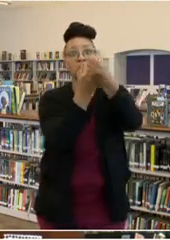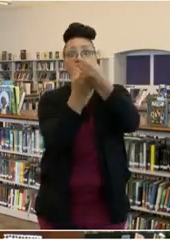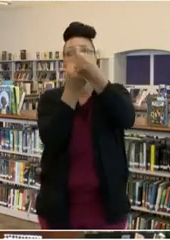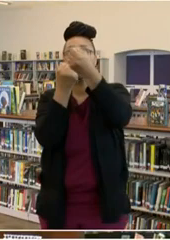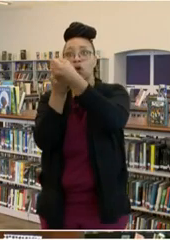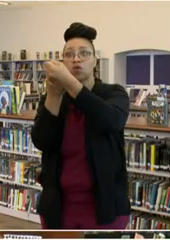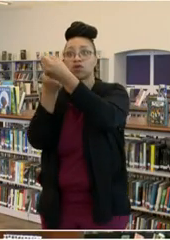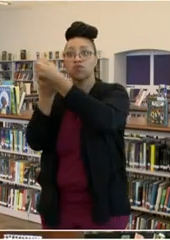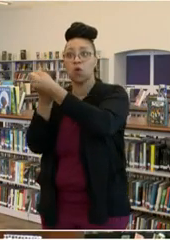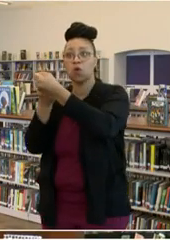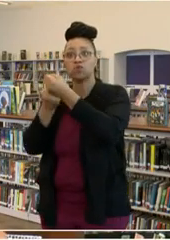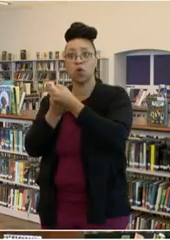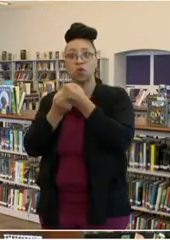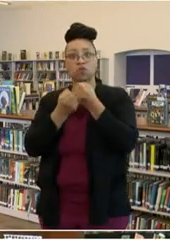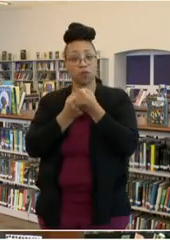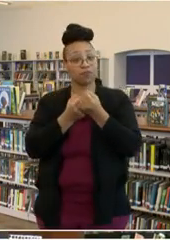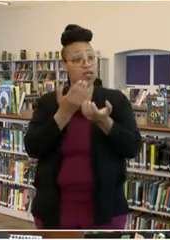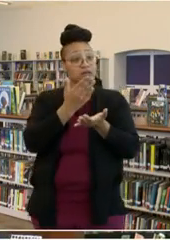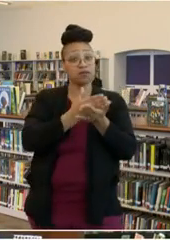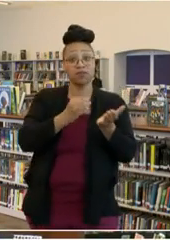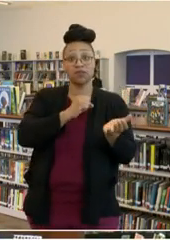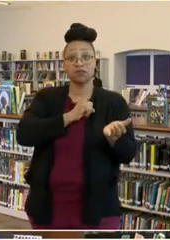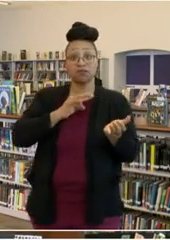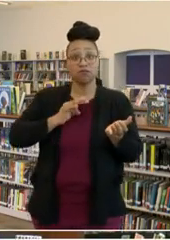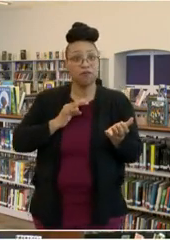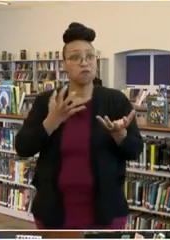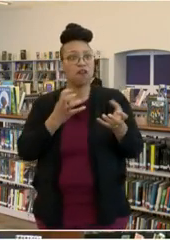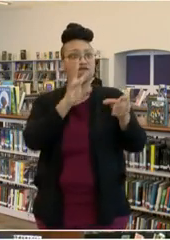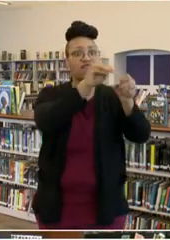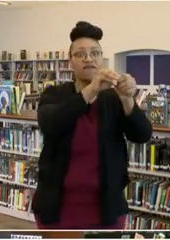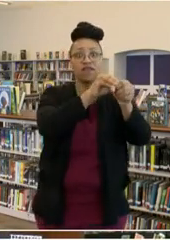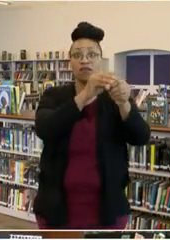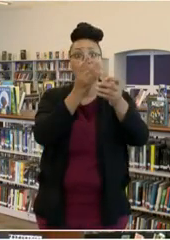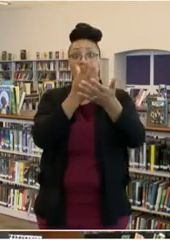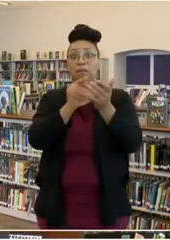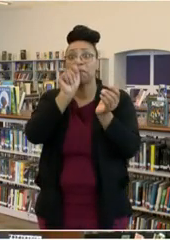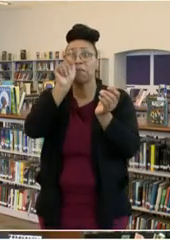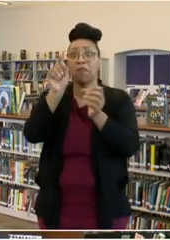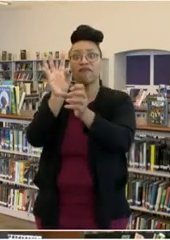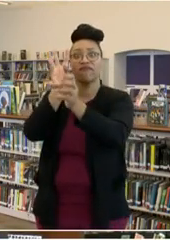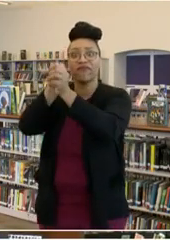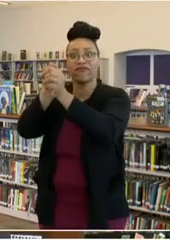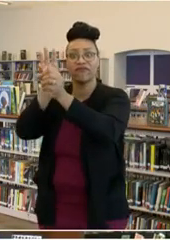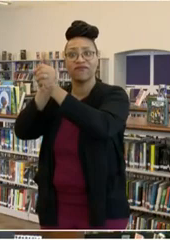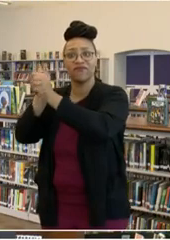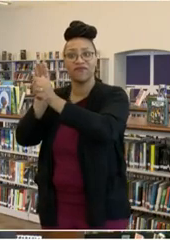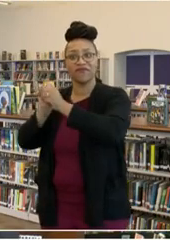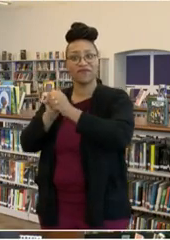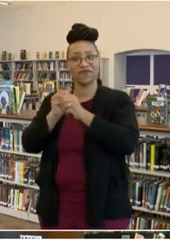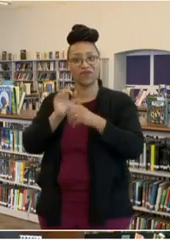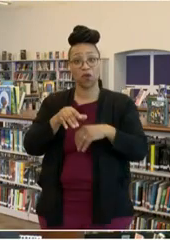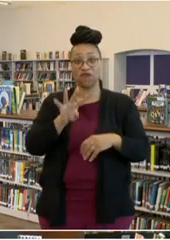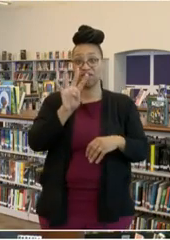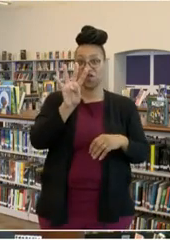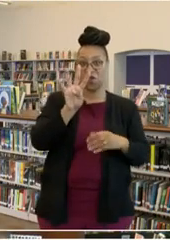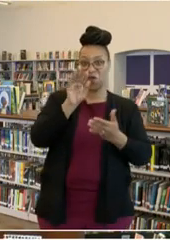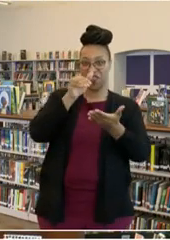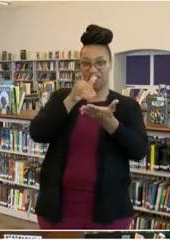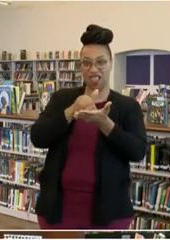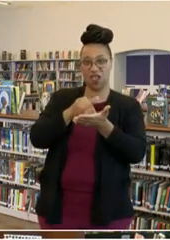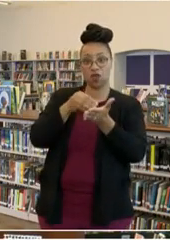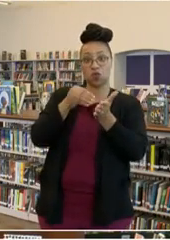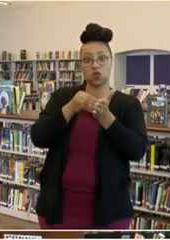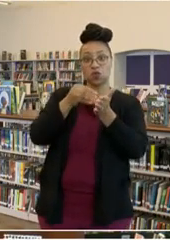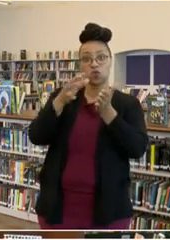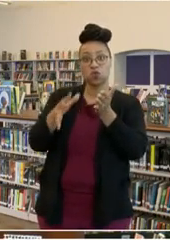well. So we're excited that we have over 4,000 students in DC public schools that are receiving high impact tutoring either